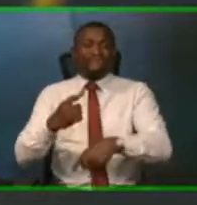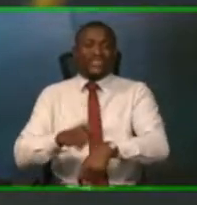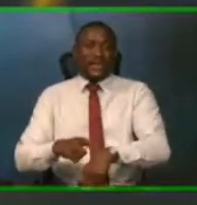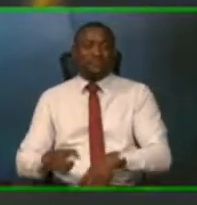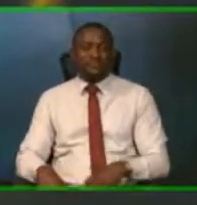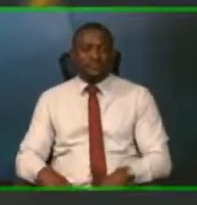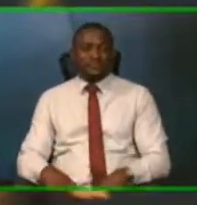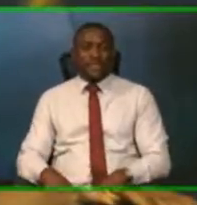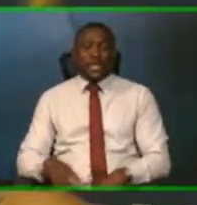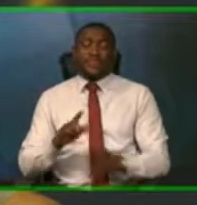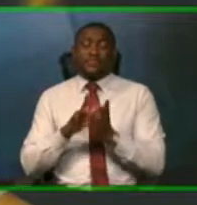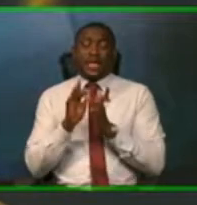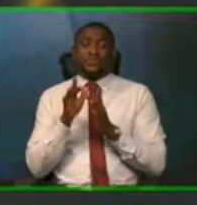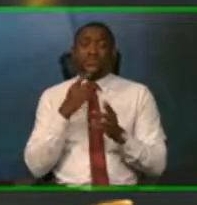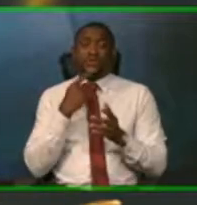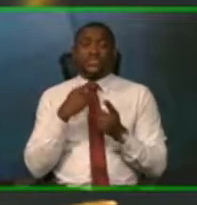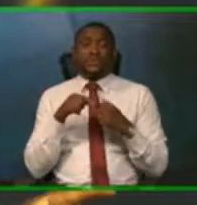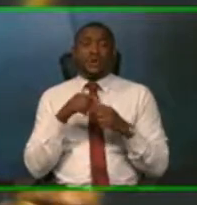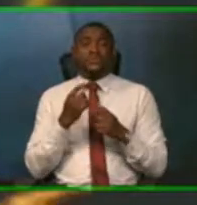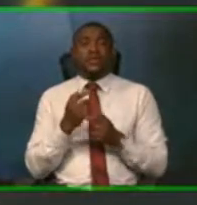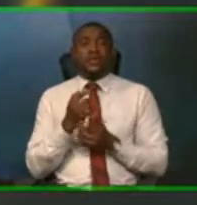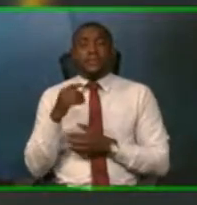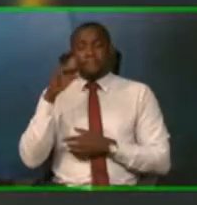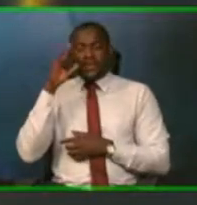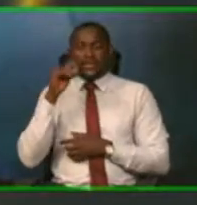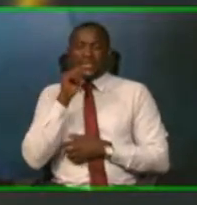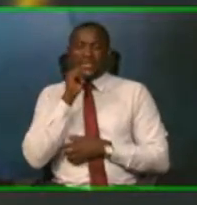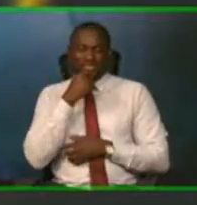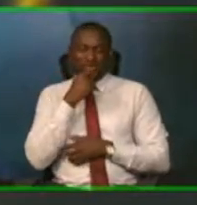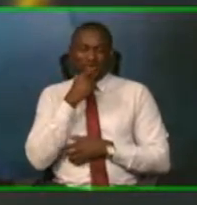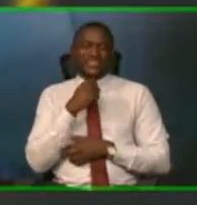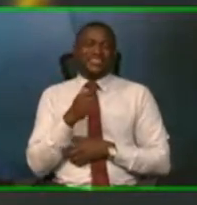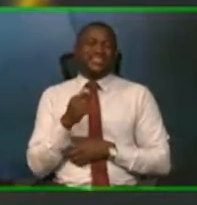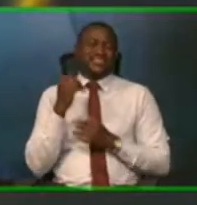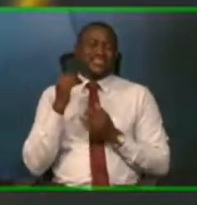talks about men enduring sound doctrine.